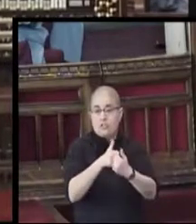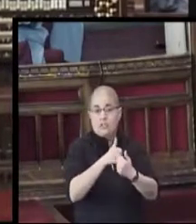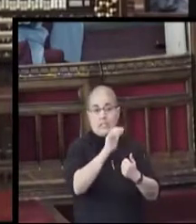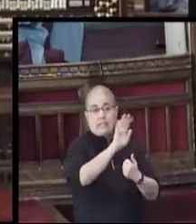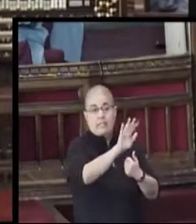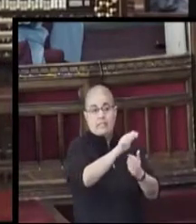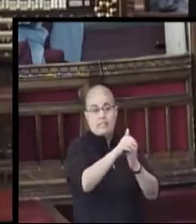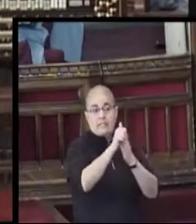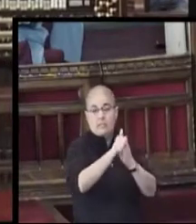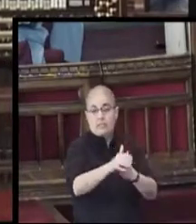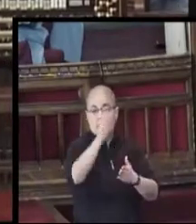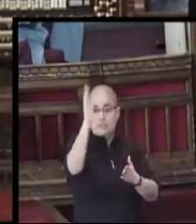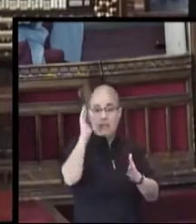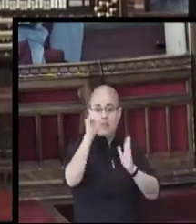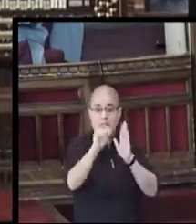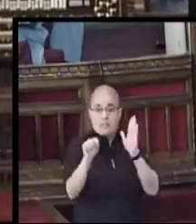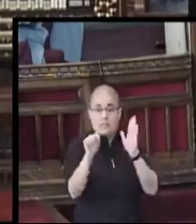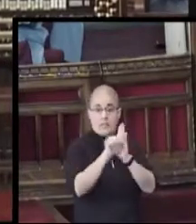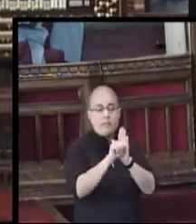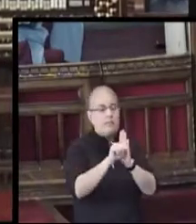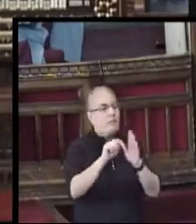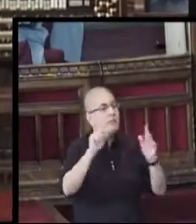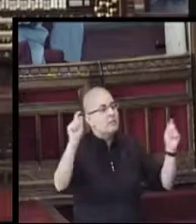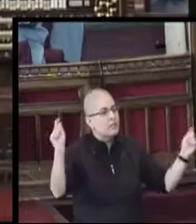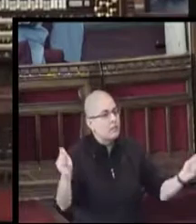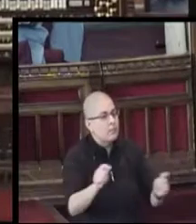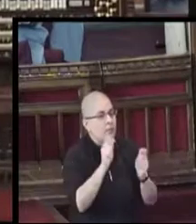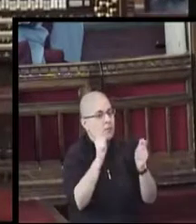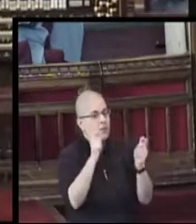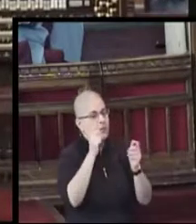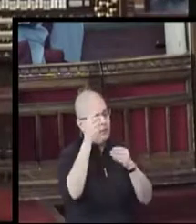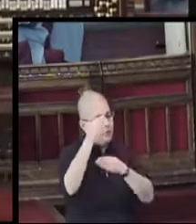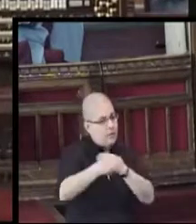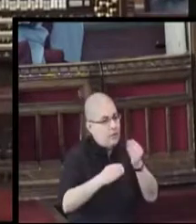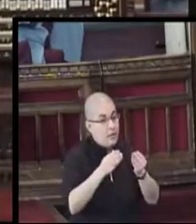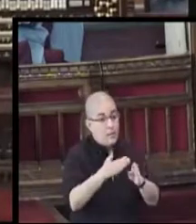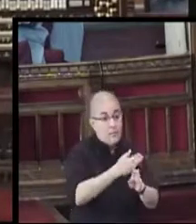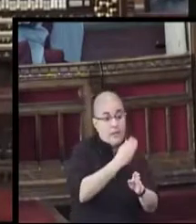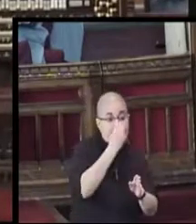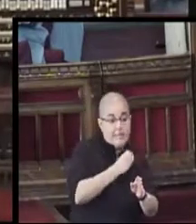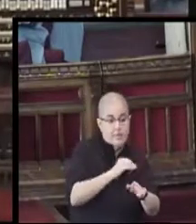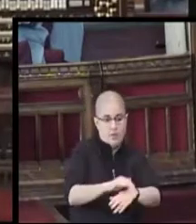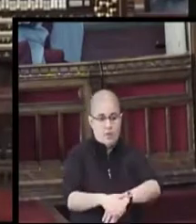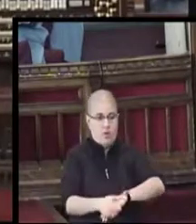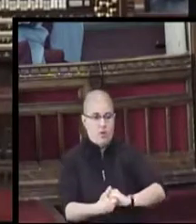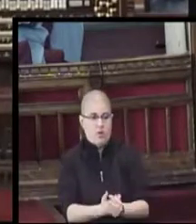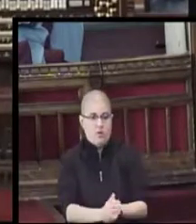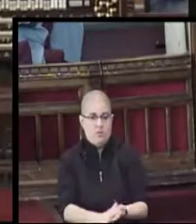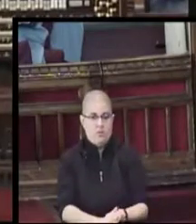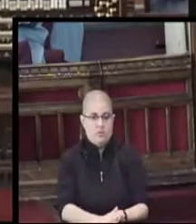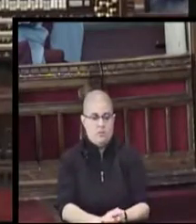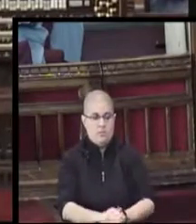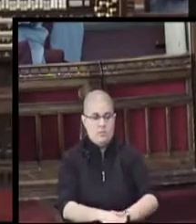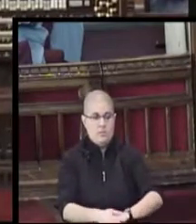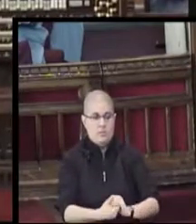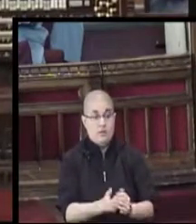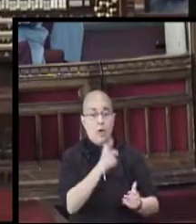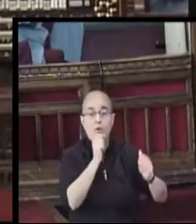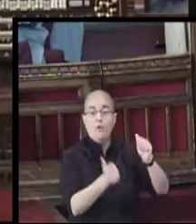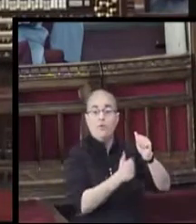about. They had a rule about ceremonial washing of hands before they ate, but Jesus' followers paid no attention to